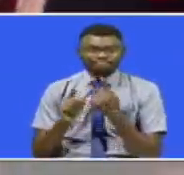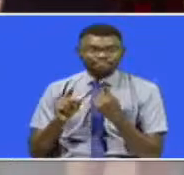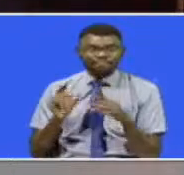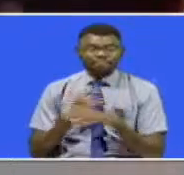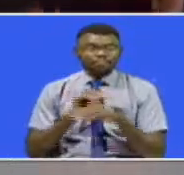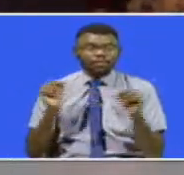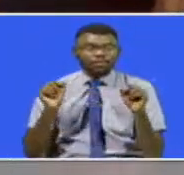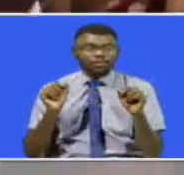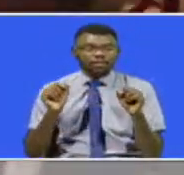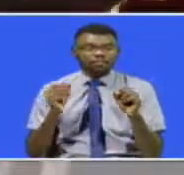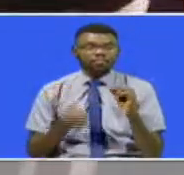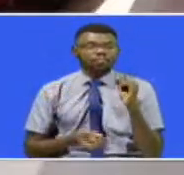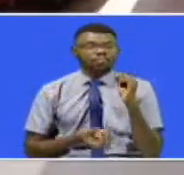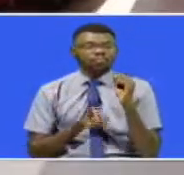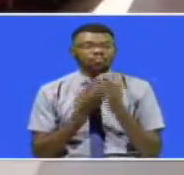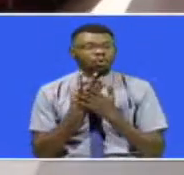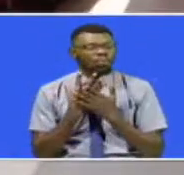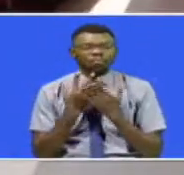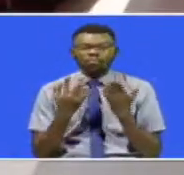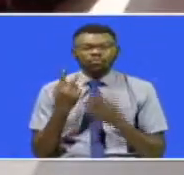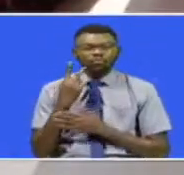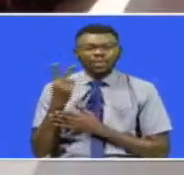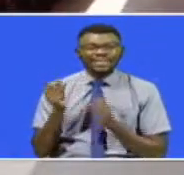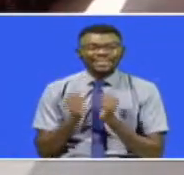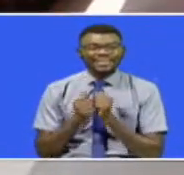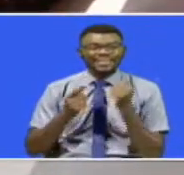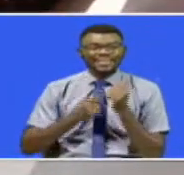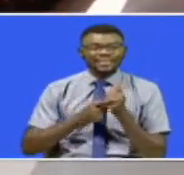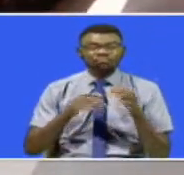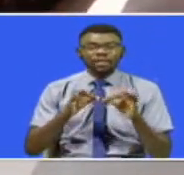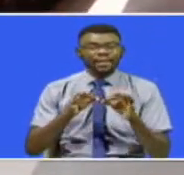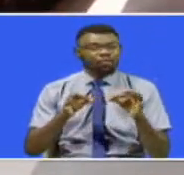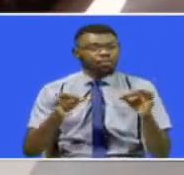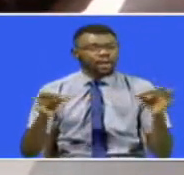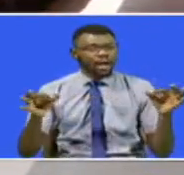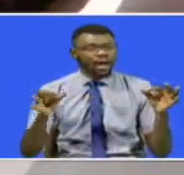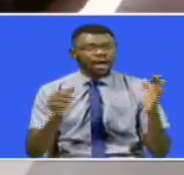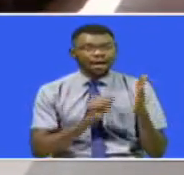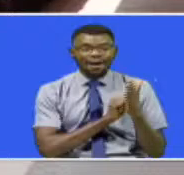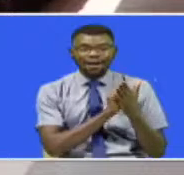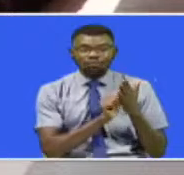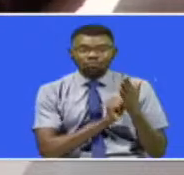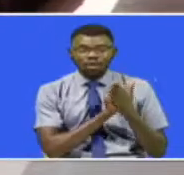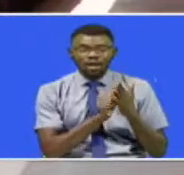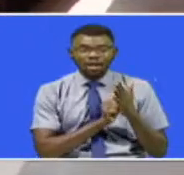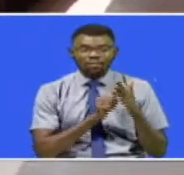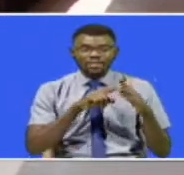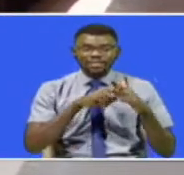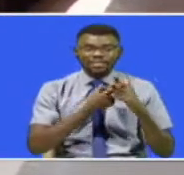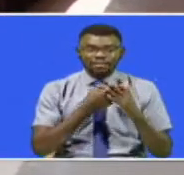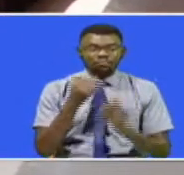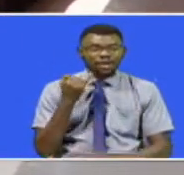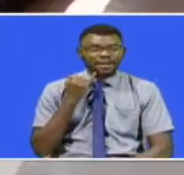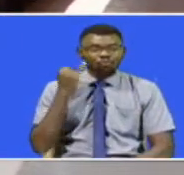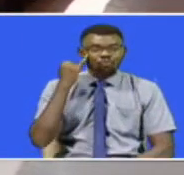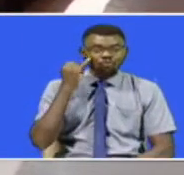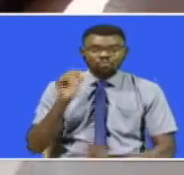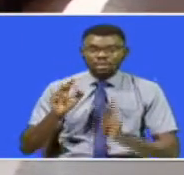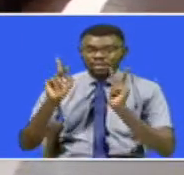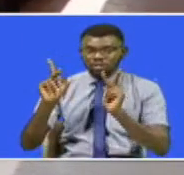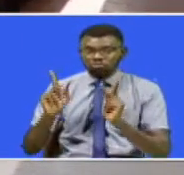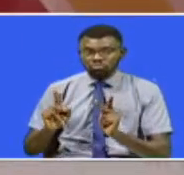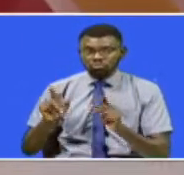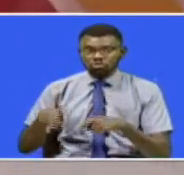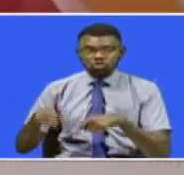while commissioning the 216-kilometer meter-gauge railway running from Nakuru to Kisumu, used the opportunity to defend his